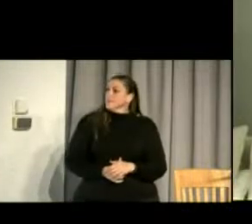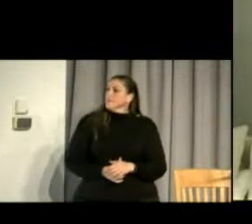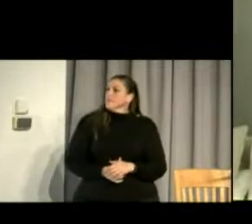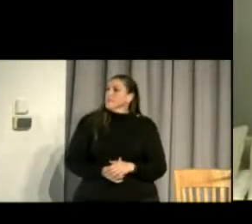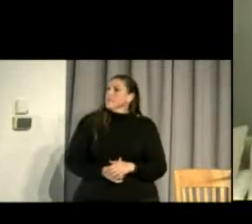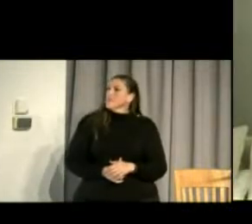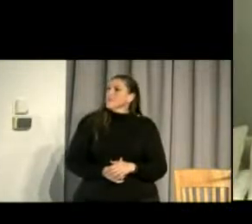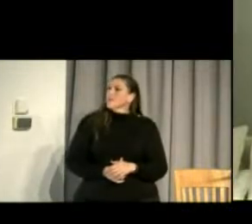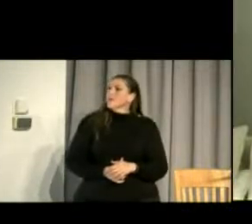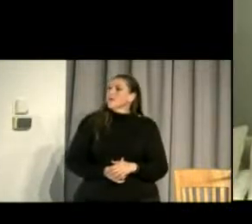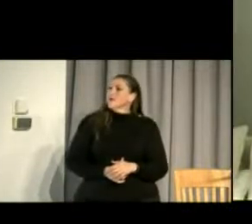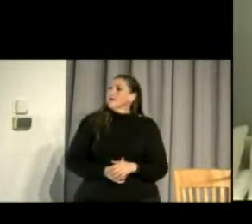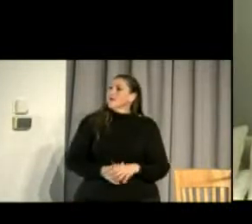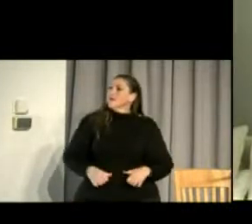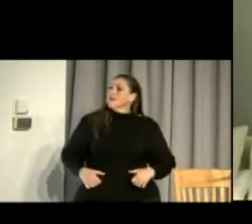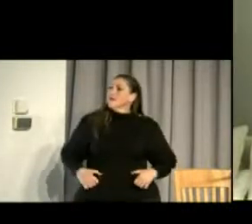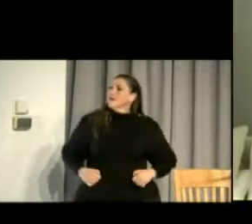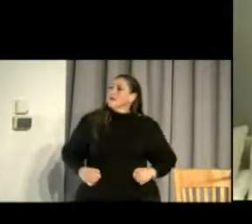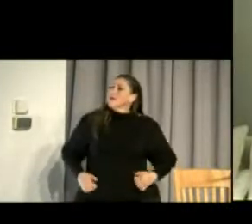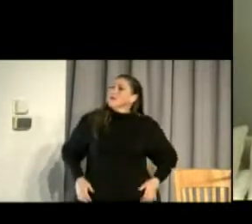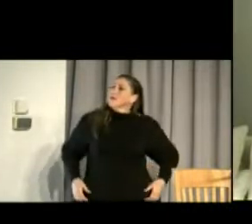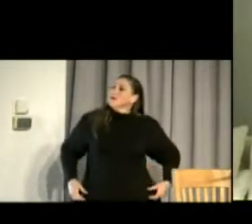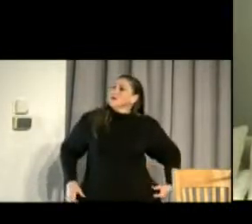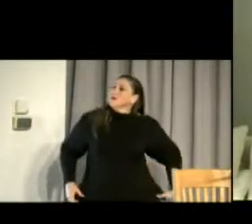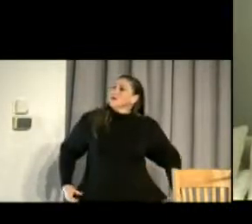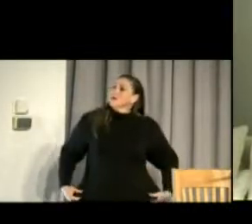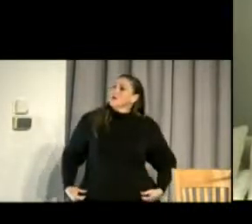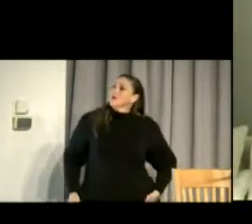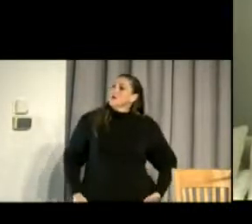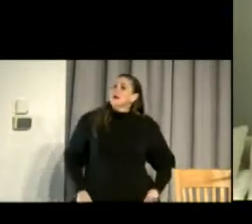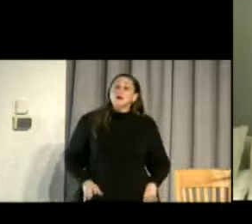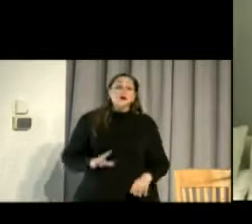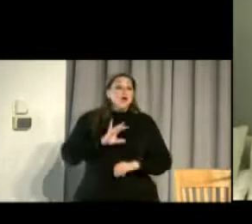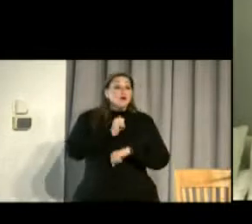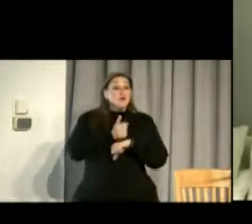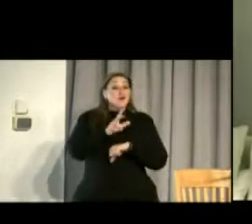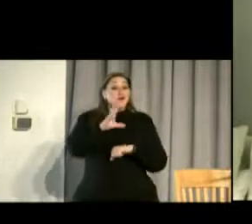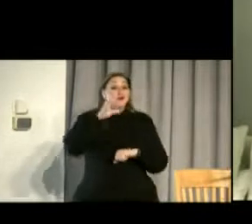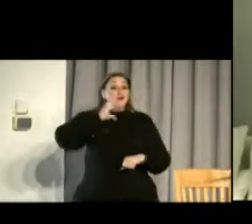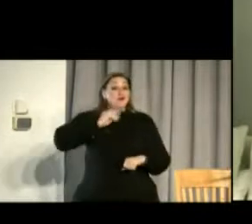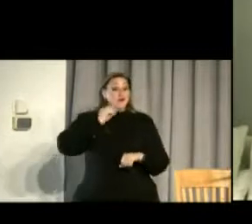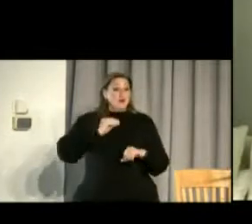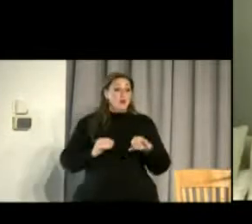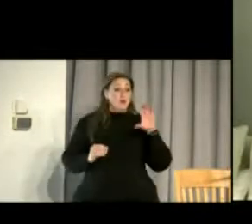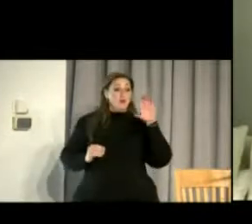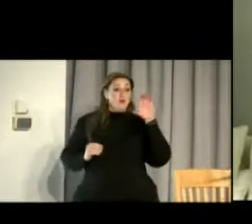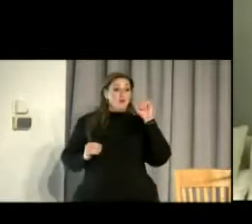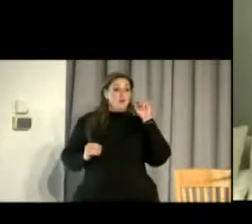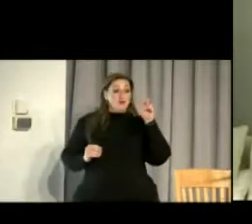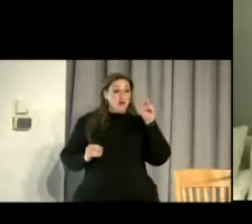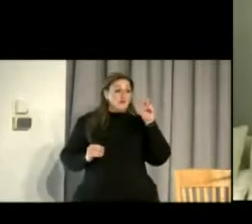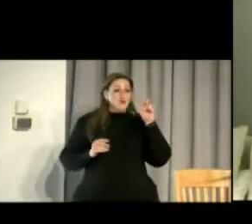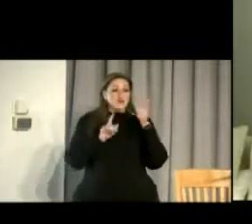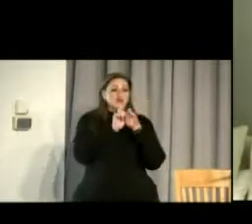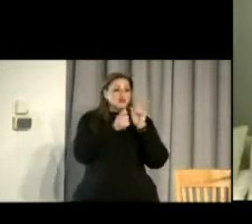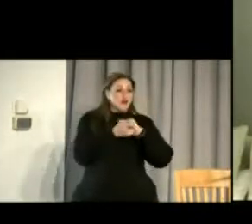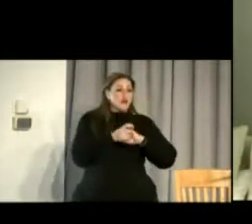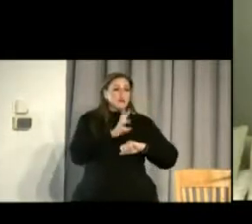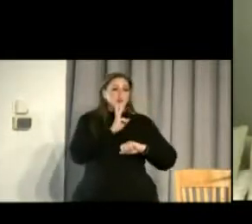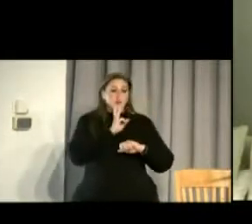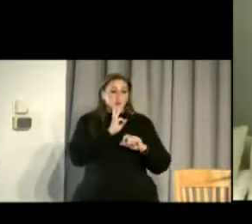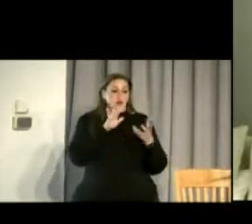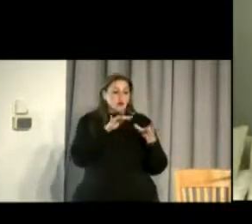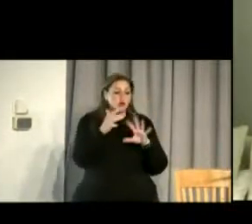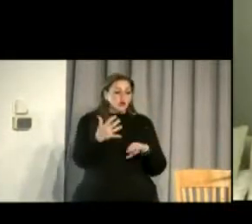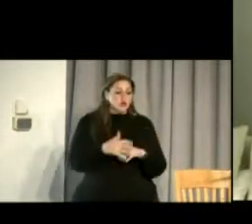Thank you. Based on your experience with climate change, the water crisis, and just